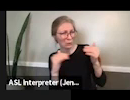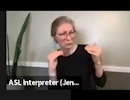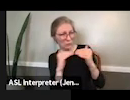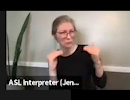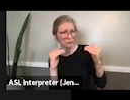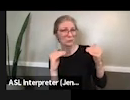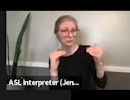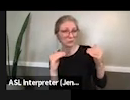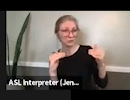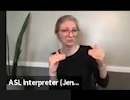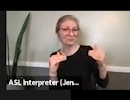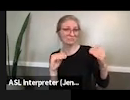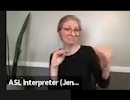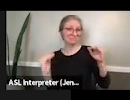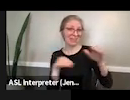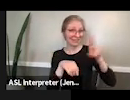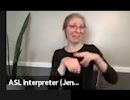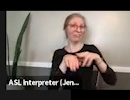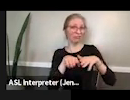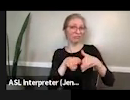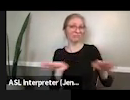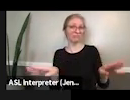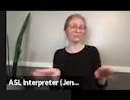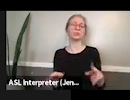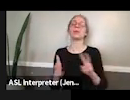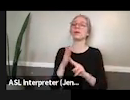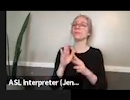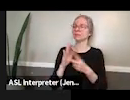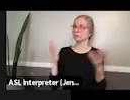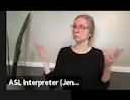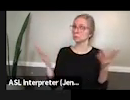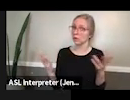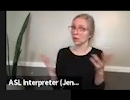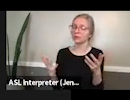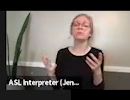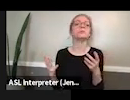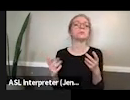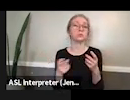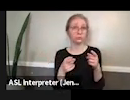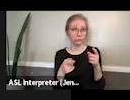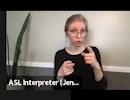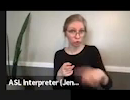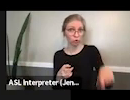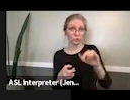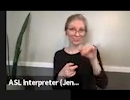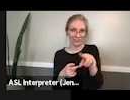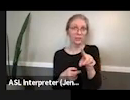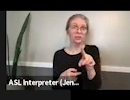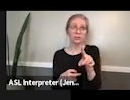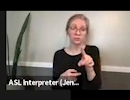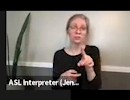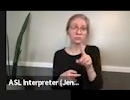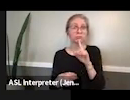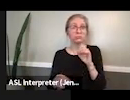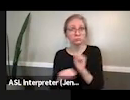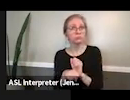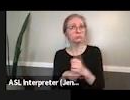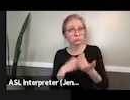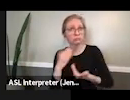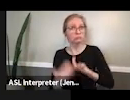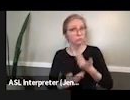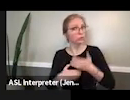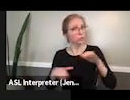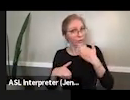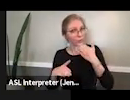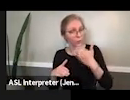on nationally. So what that says to me is you guys in Indiana really are boogieing. And some of you